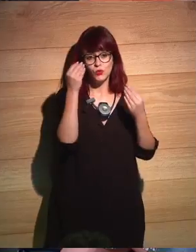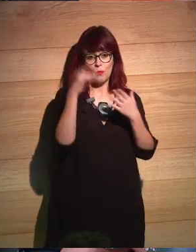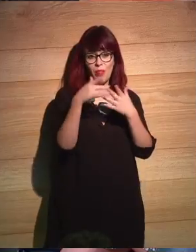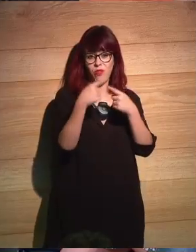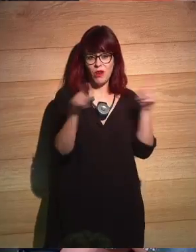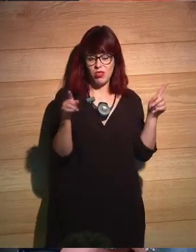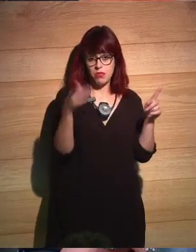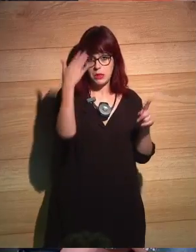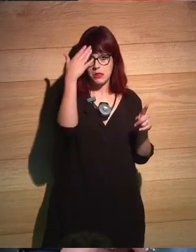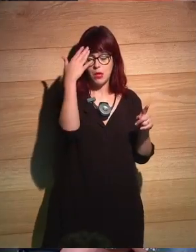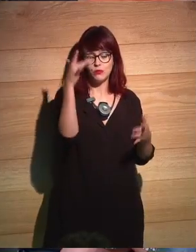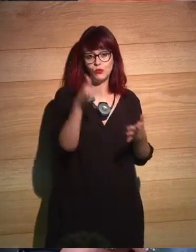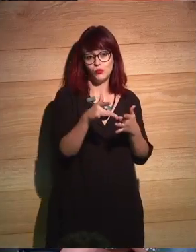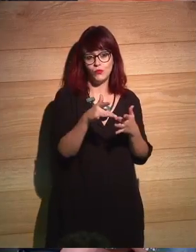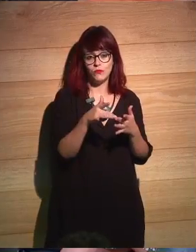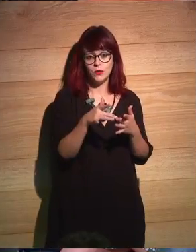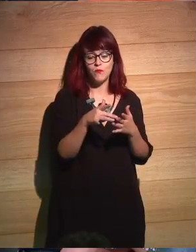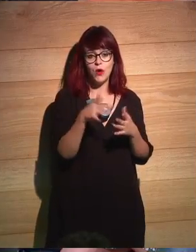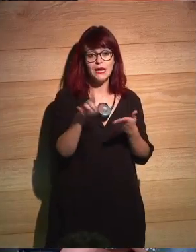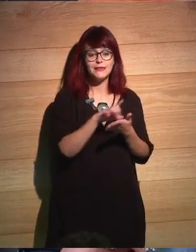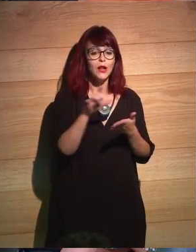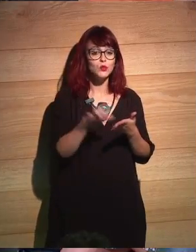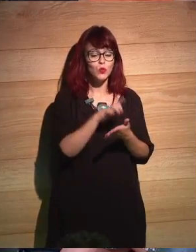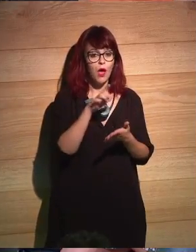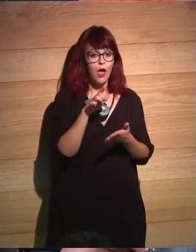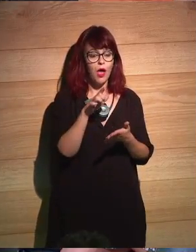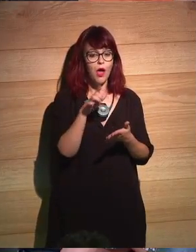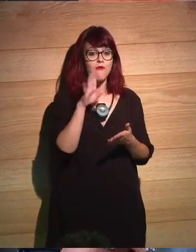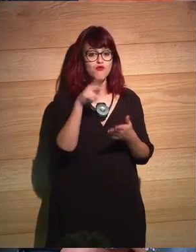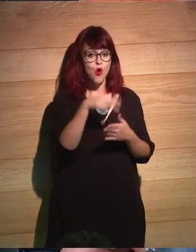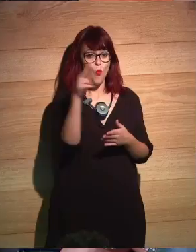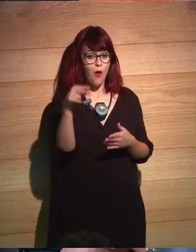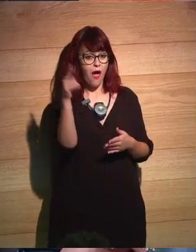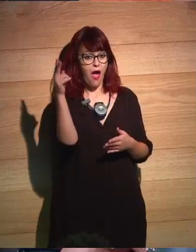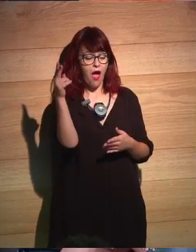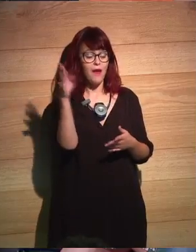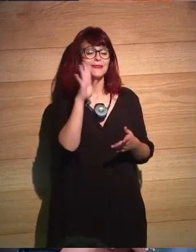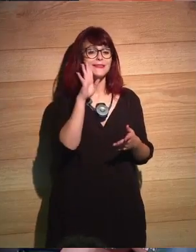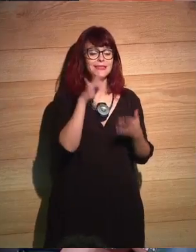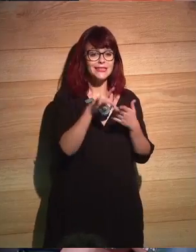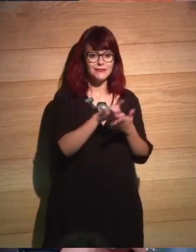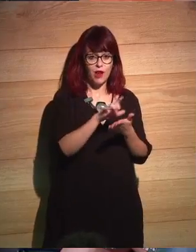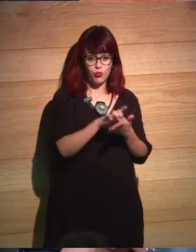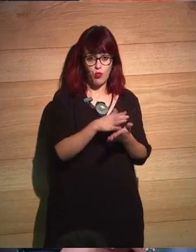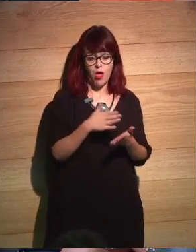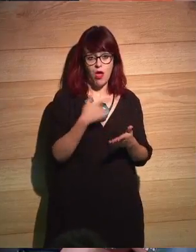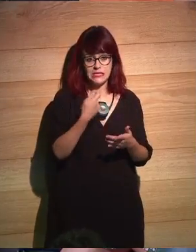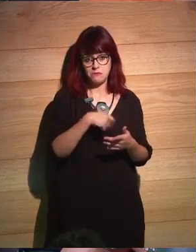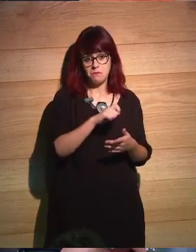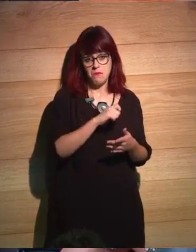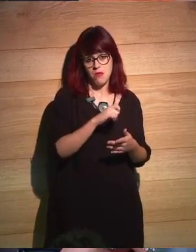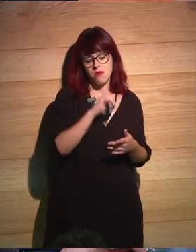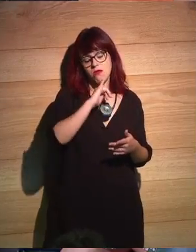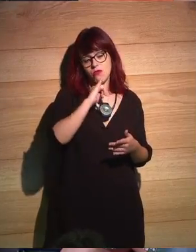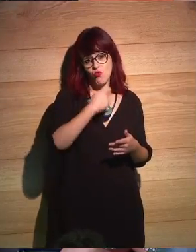more, the main difference that I can find between Norwegian literature and the literature